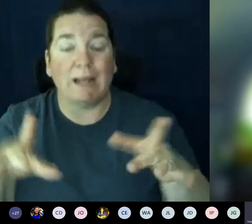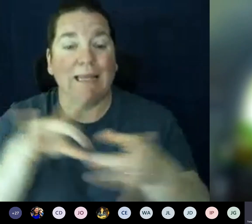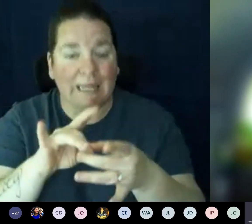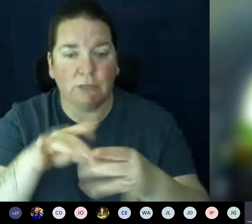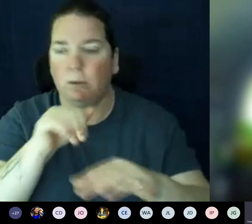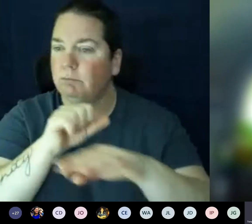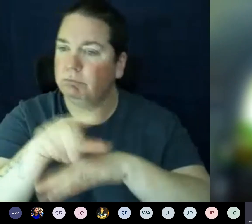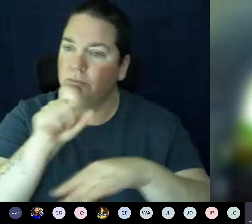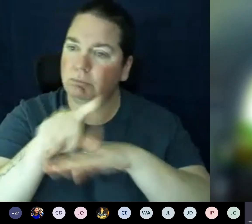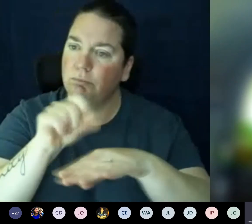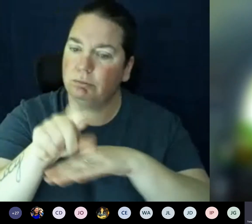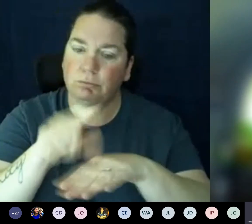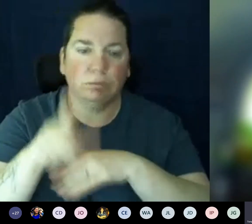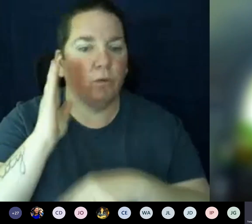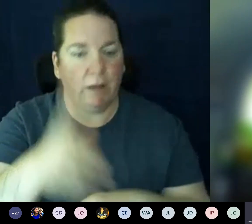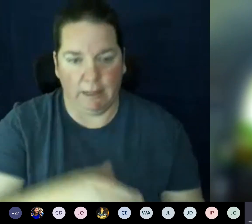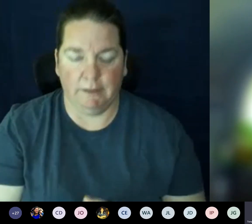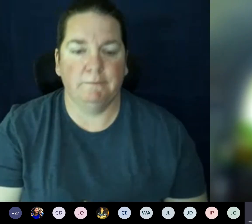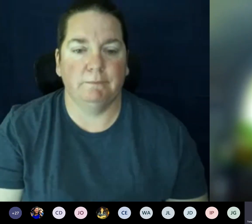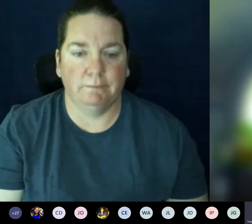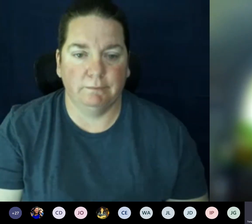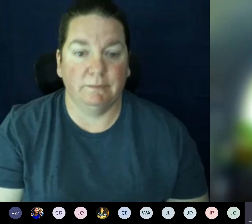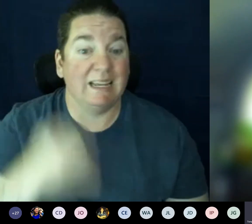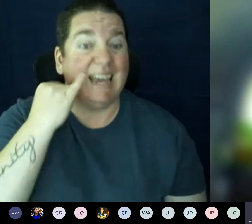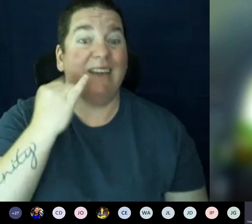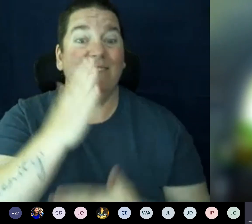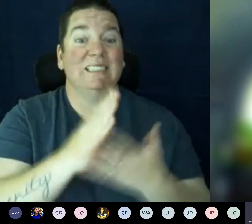and any questions we couldn't answer. We'll send